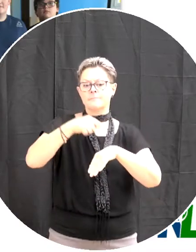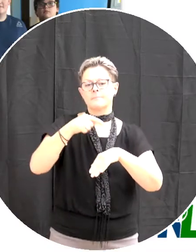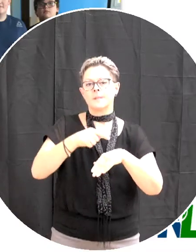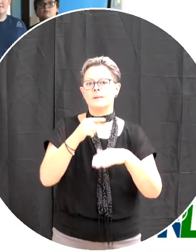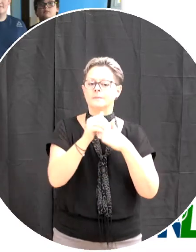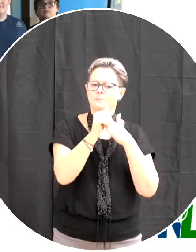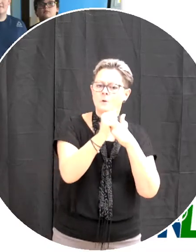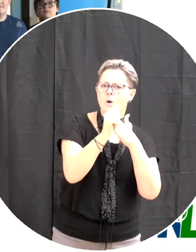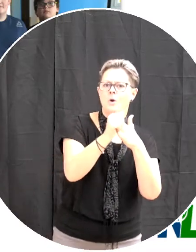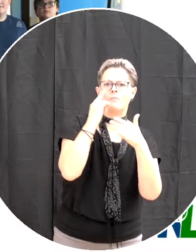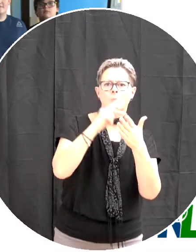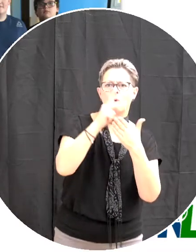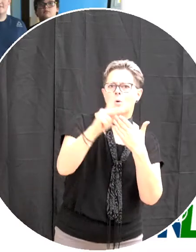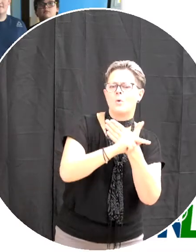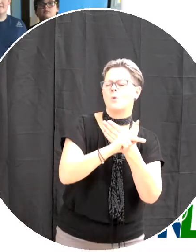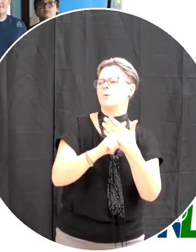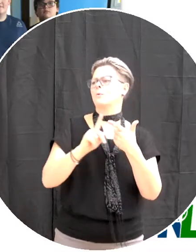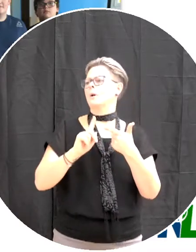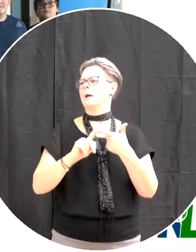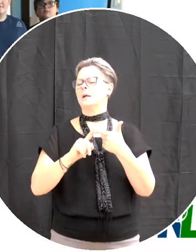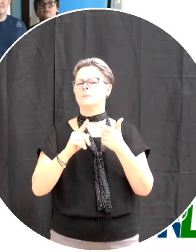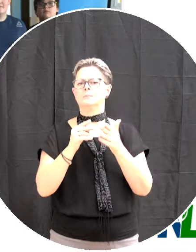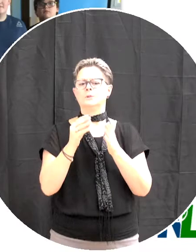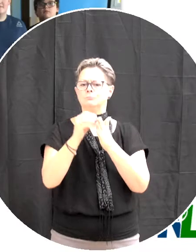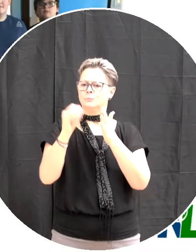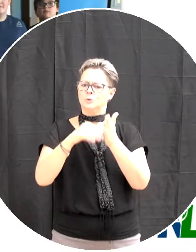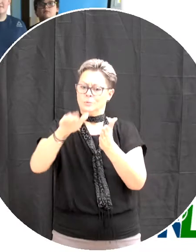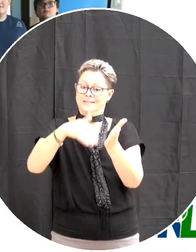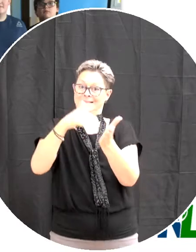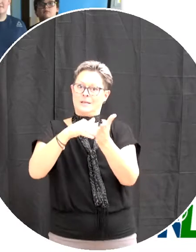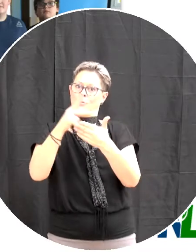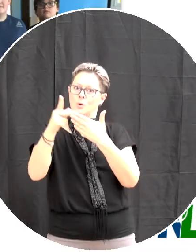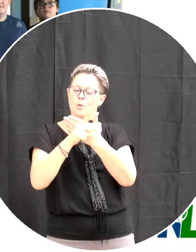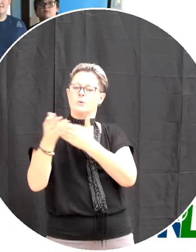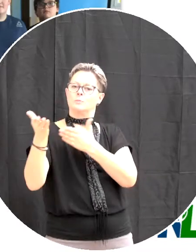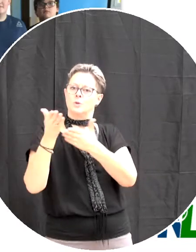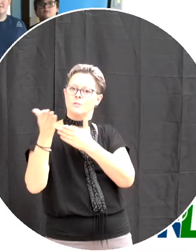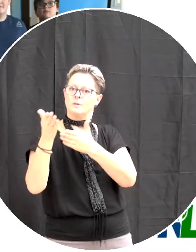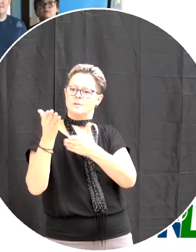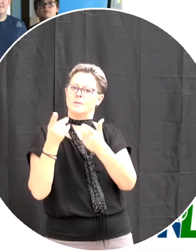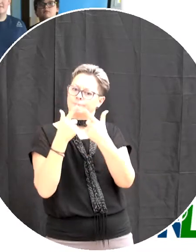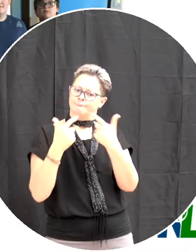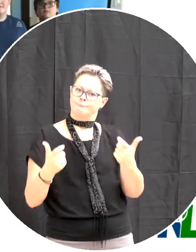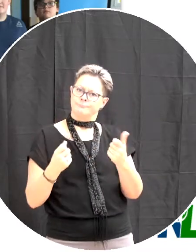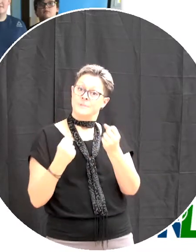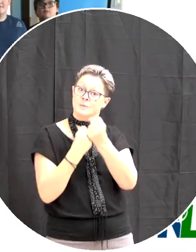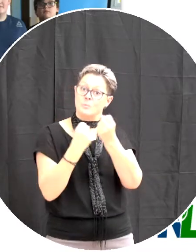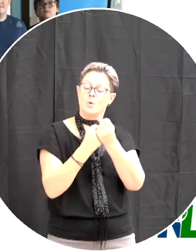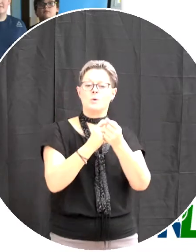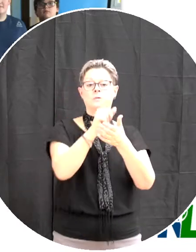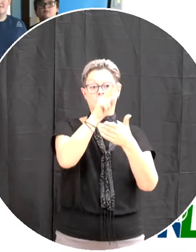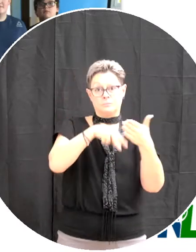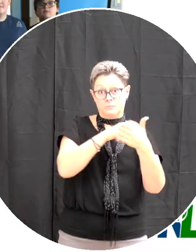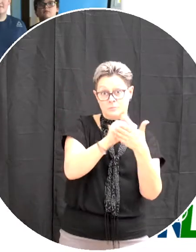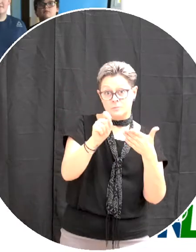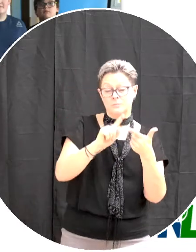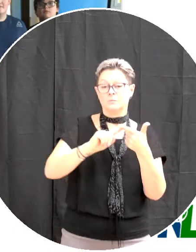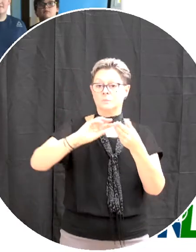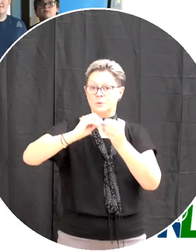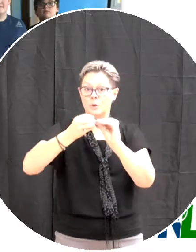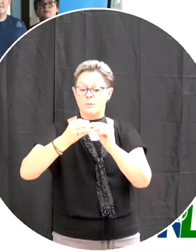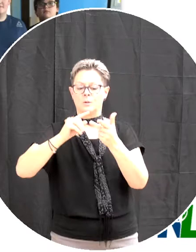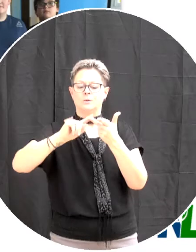for programming and the delivery of student-centered programs and service to support literacy, numeracy, and social emotional learning for